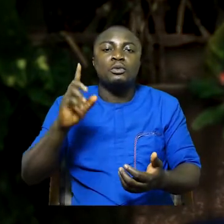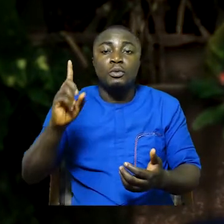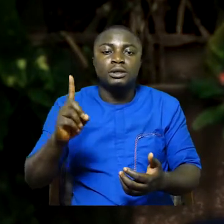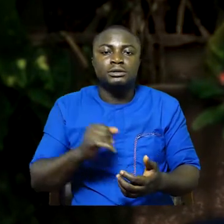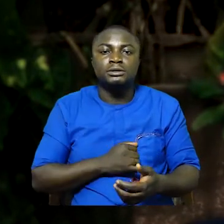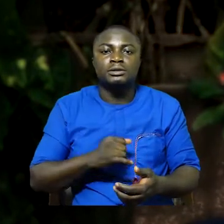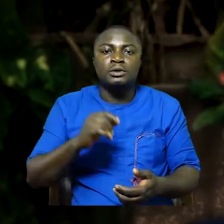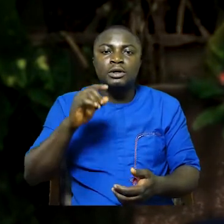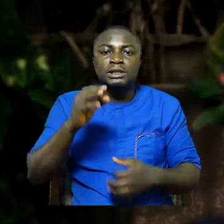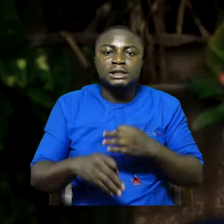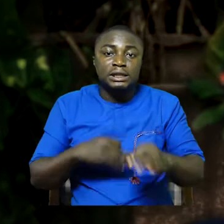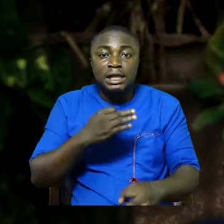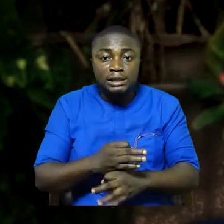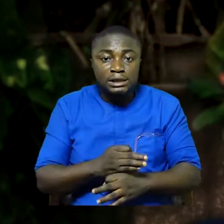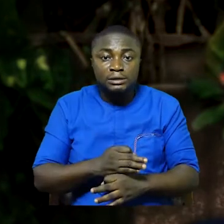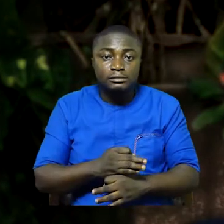So somebody,